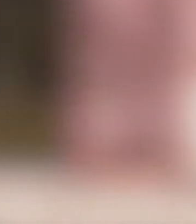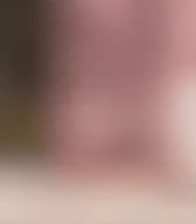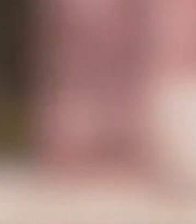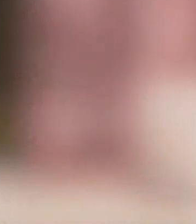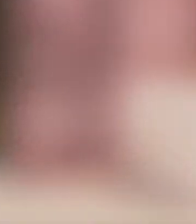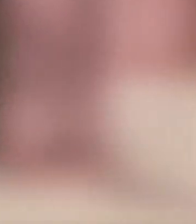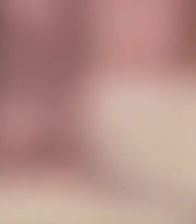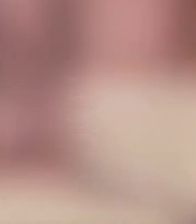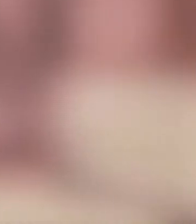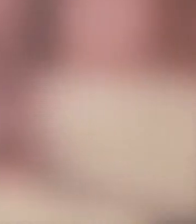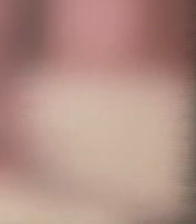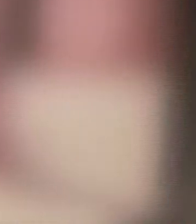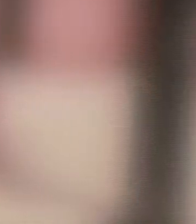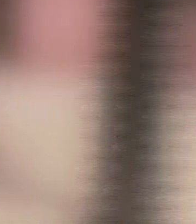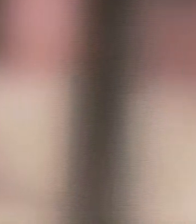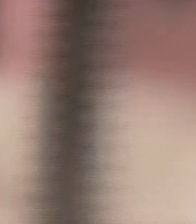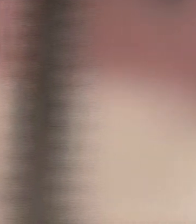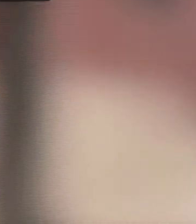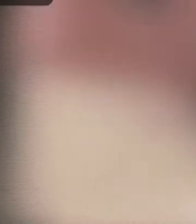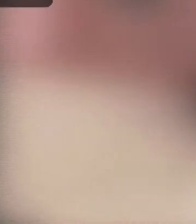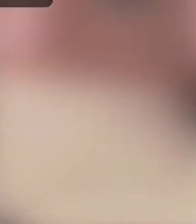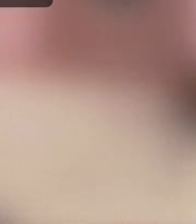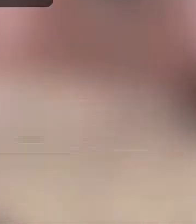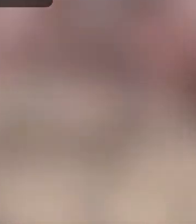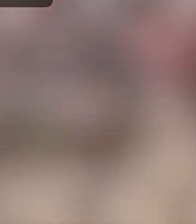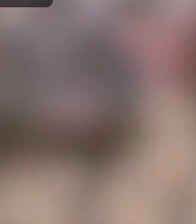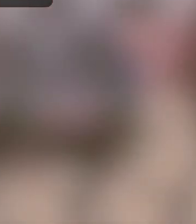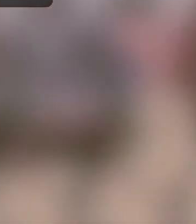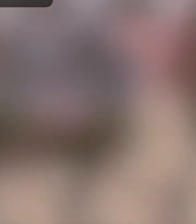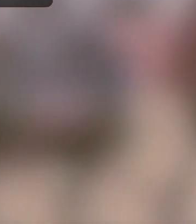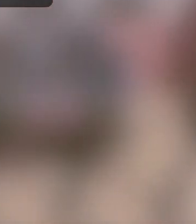Explore the possibilities. Visit